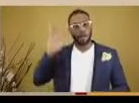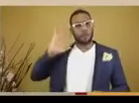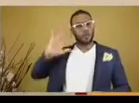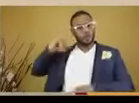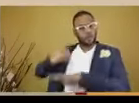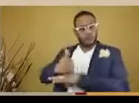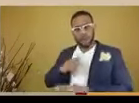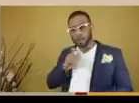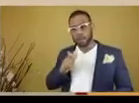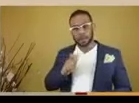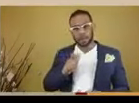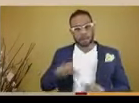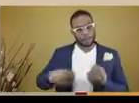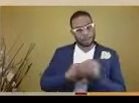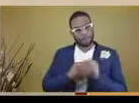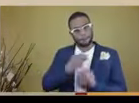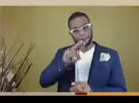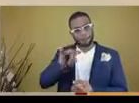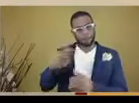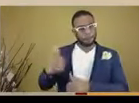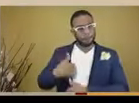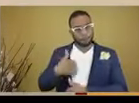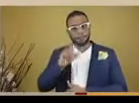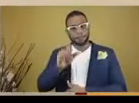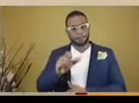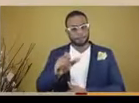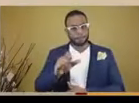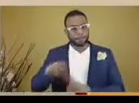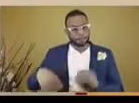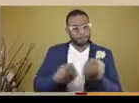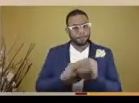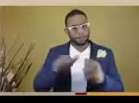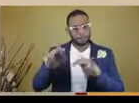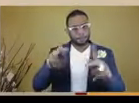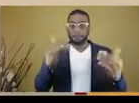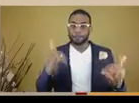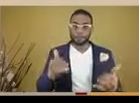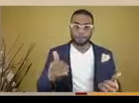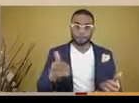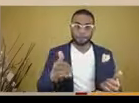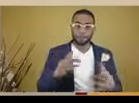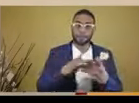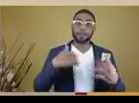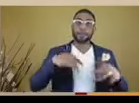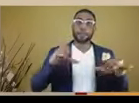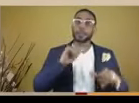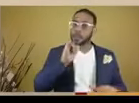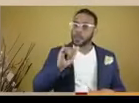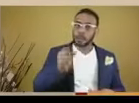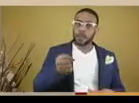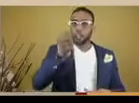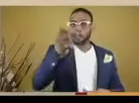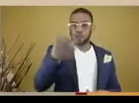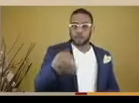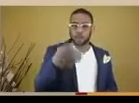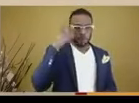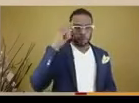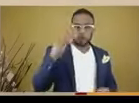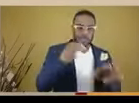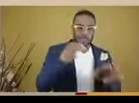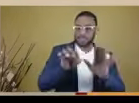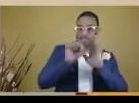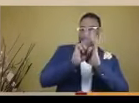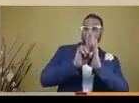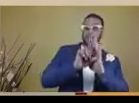that backed up the Union Army. We must back up these people now and say, we did not put you there for symbolism.